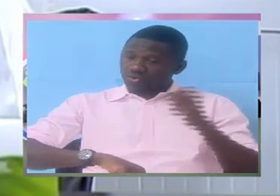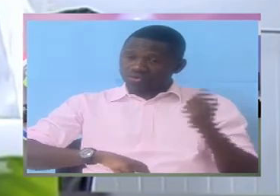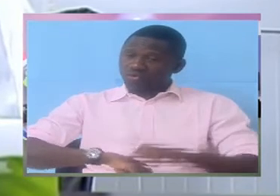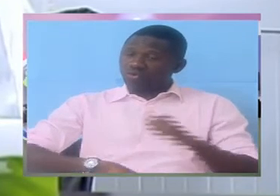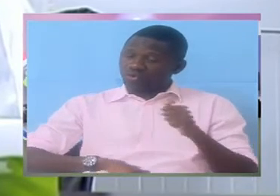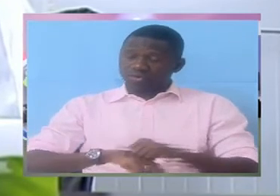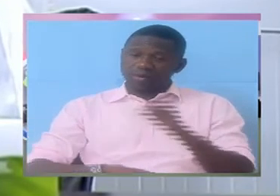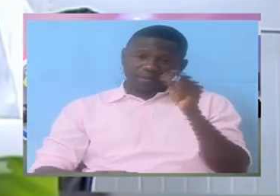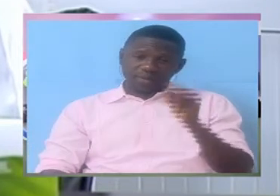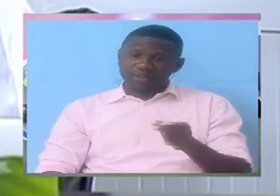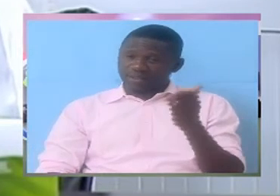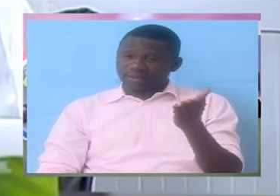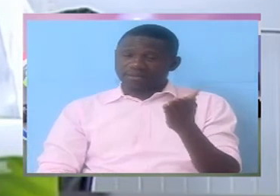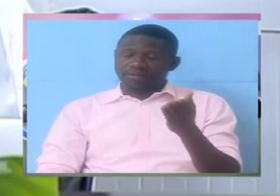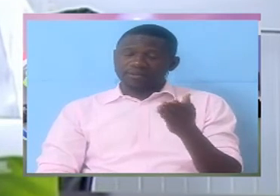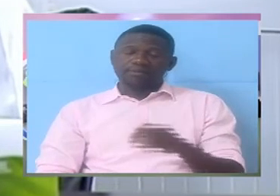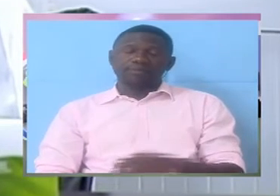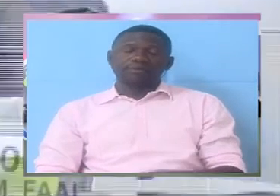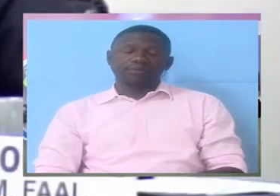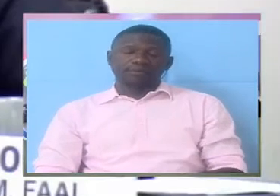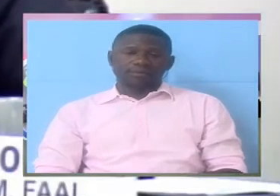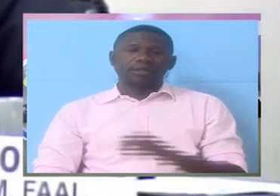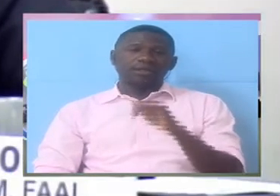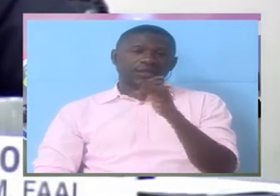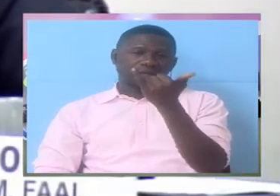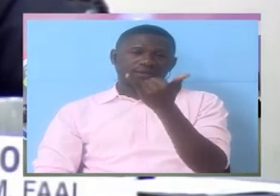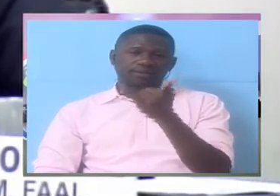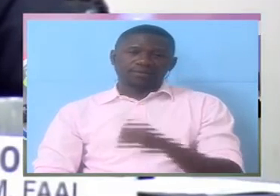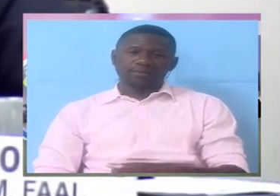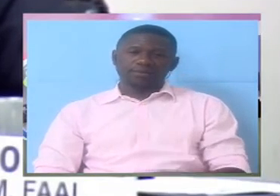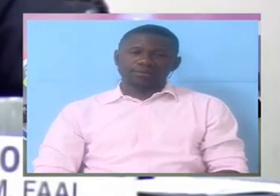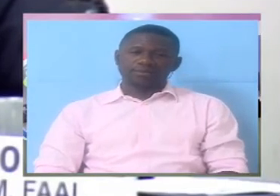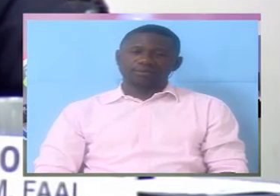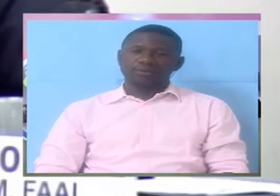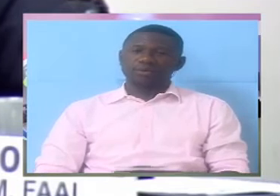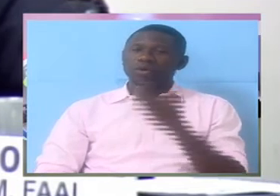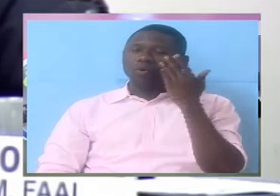Ha. So when you told us 2 minutes ago.